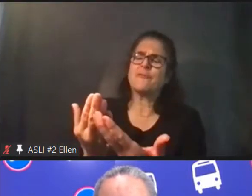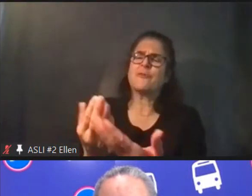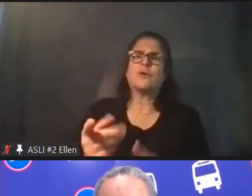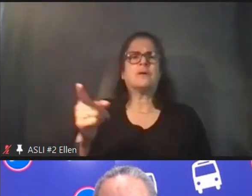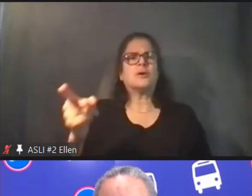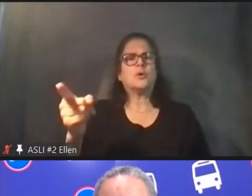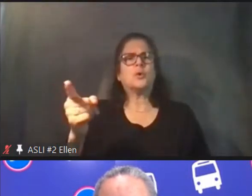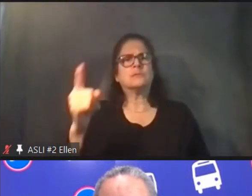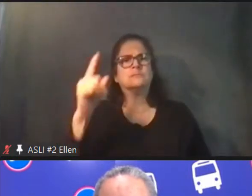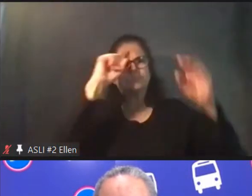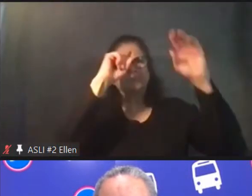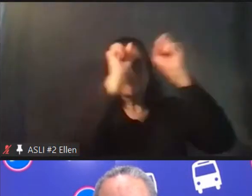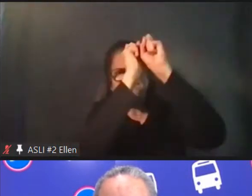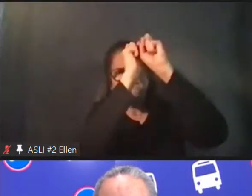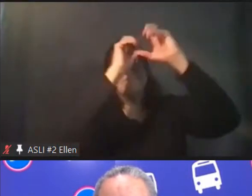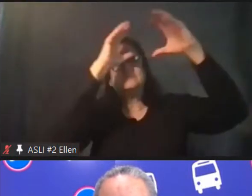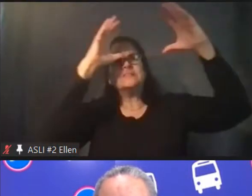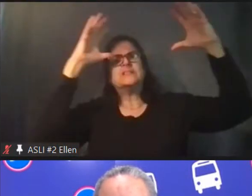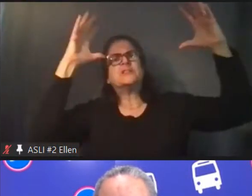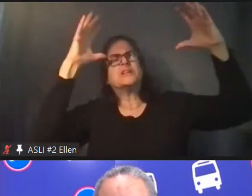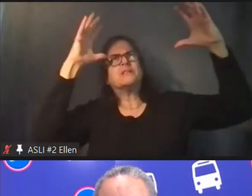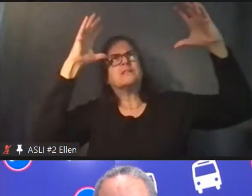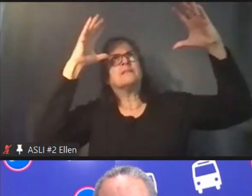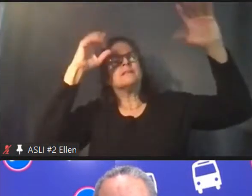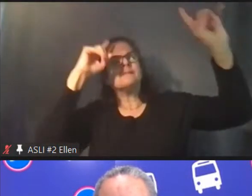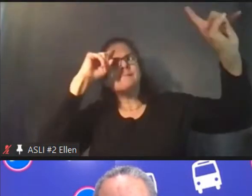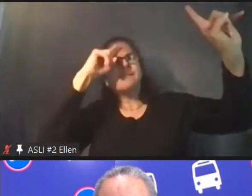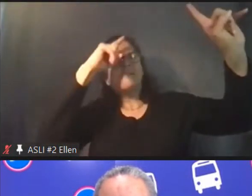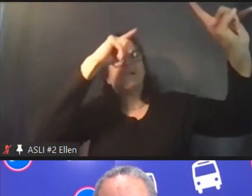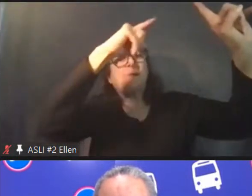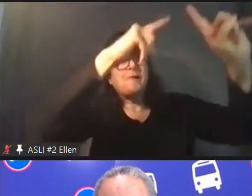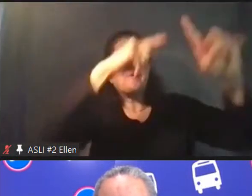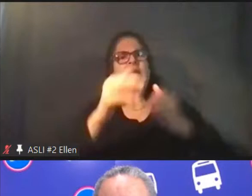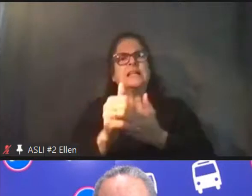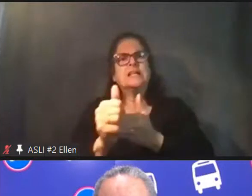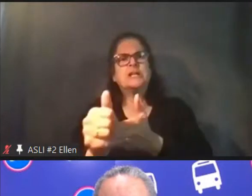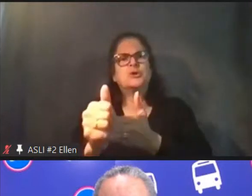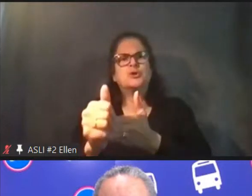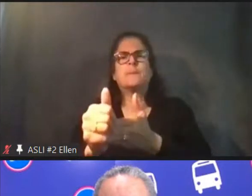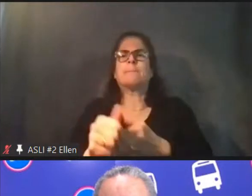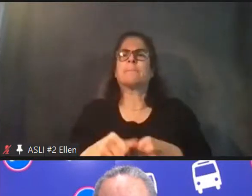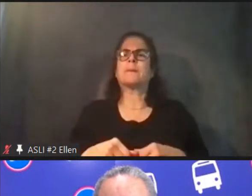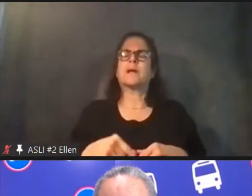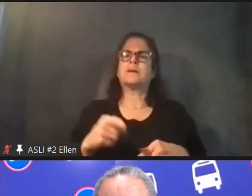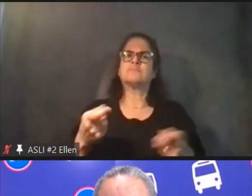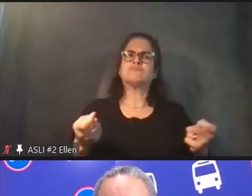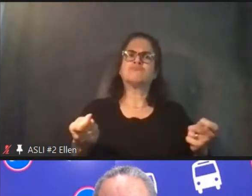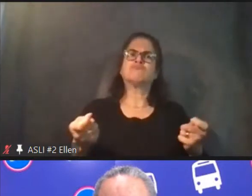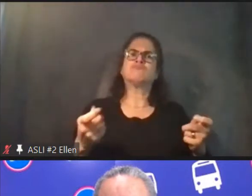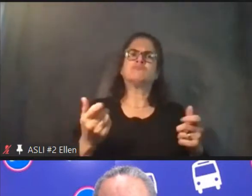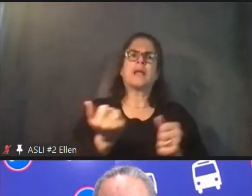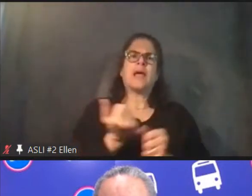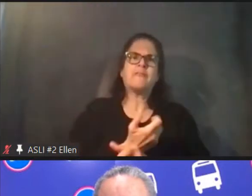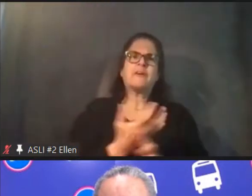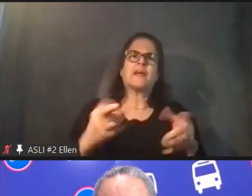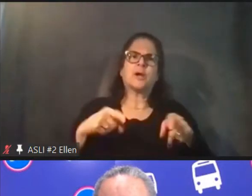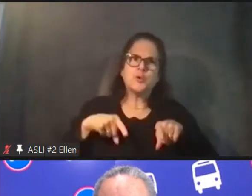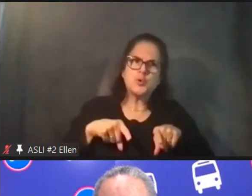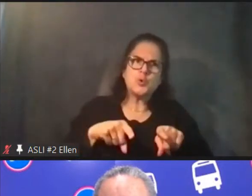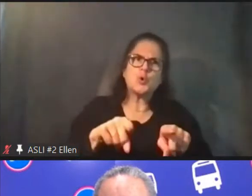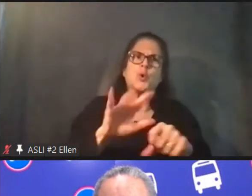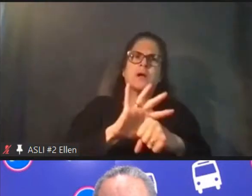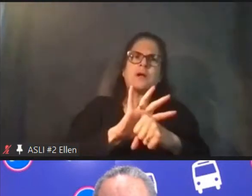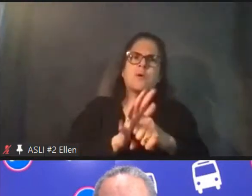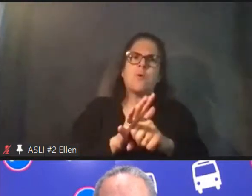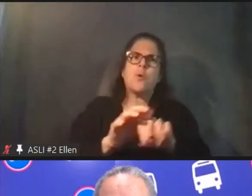your leadership, and the steady hand you're showing, and everything that you've done during the pandemic has reinforced the value you